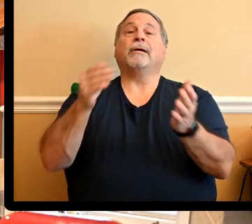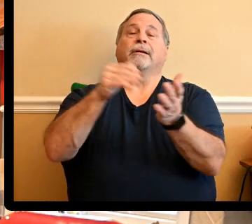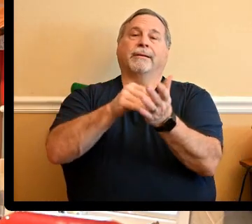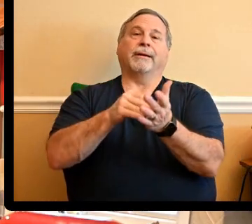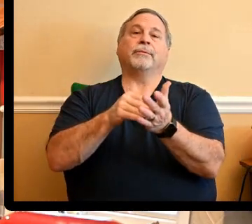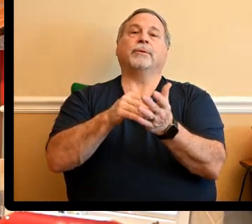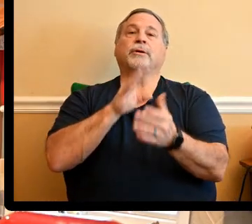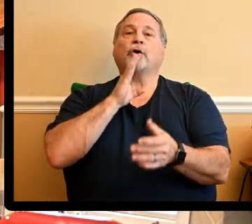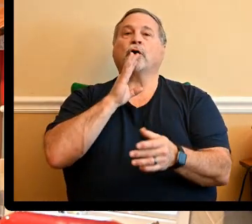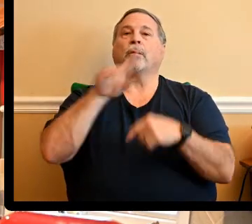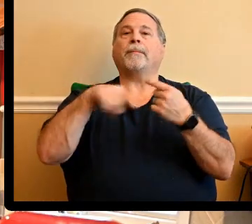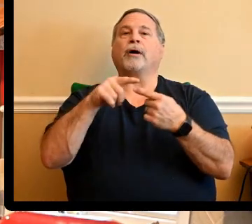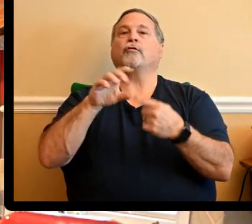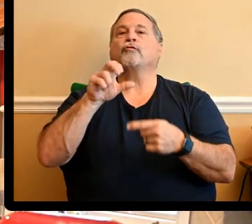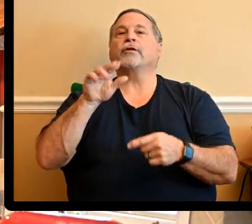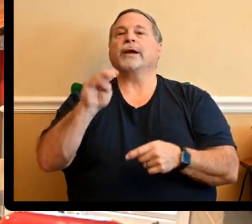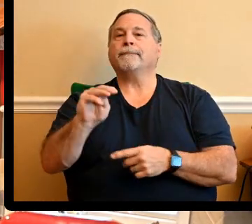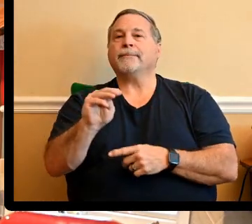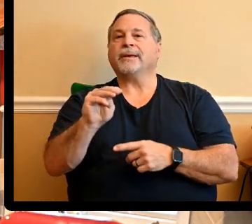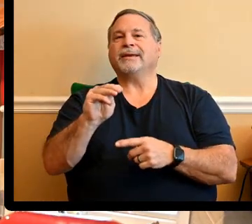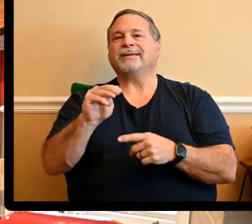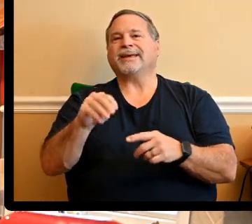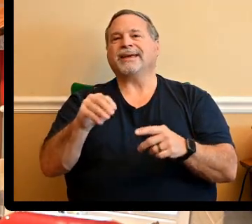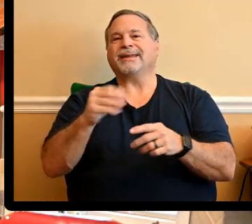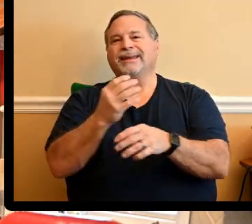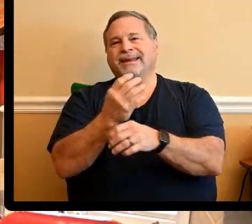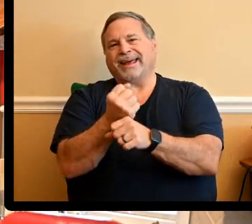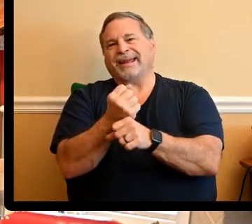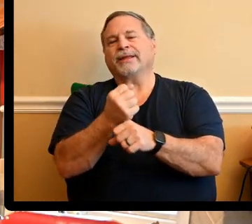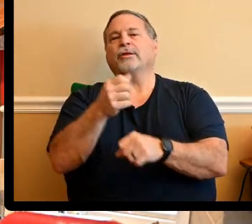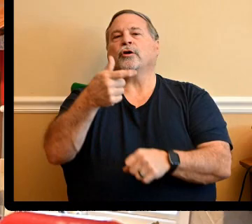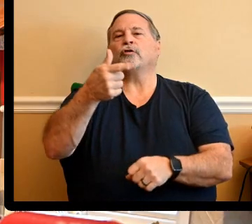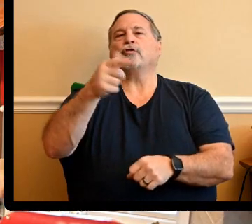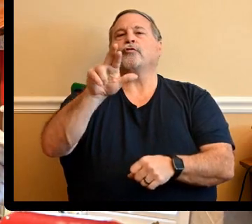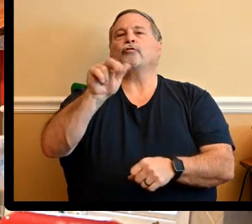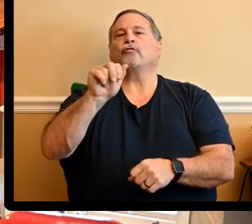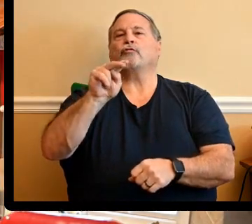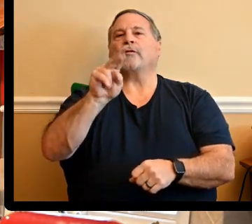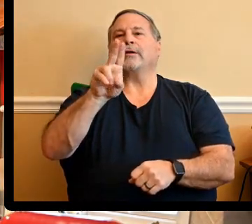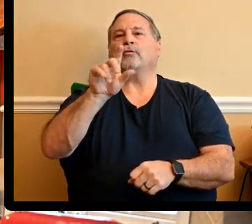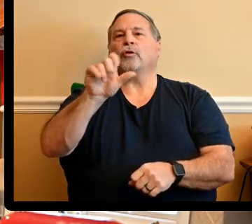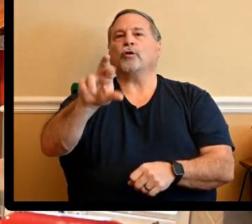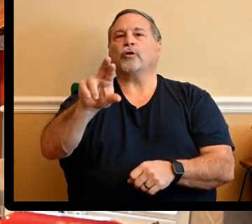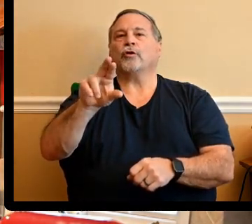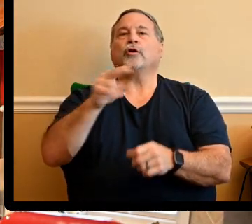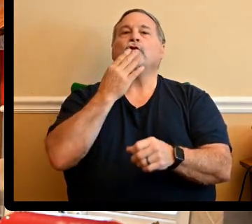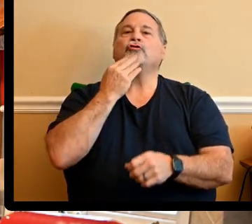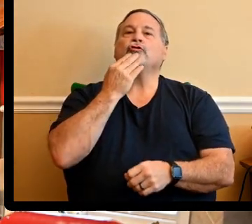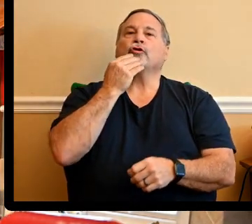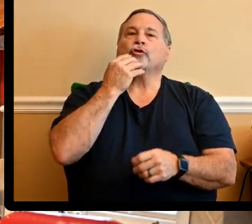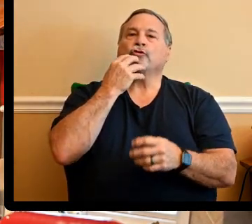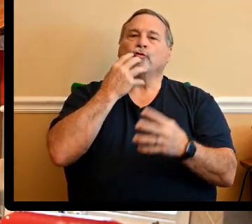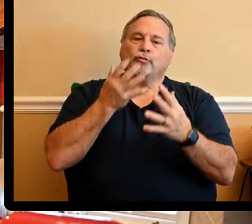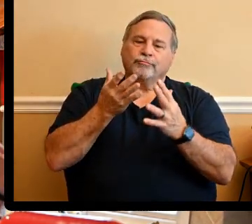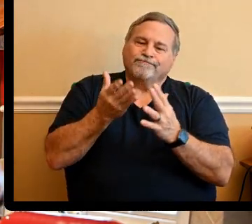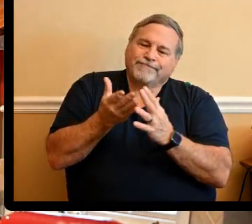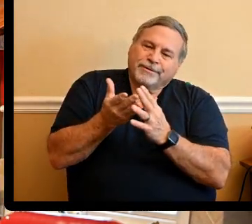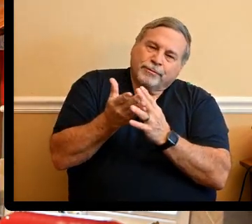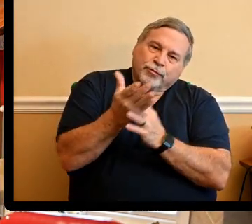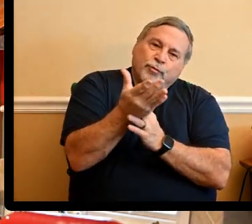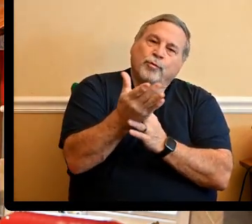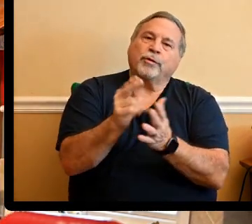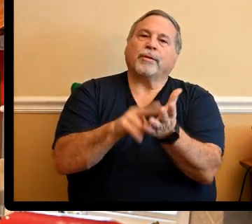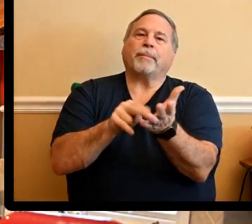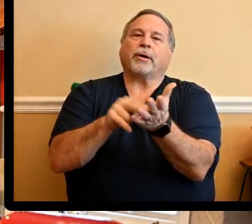Now again, when we talk about creaming, what it's doing is it's taking the granular sugar and using those grains to kind of cut into